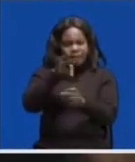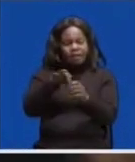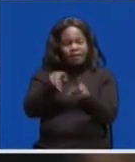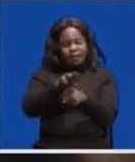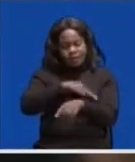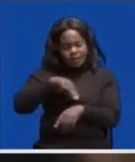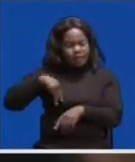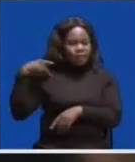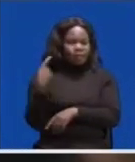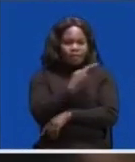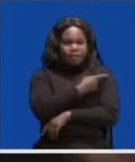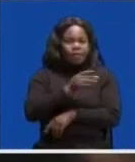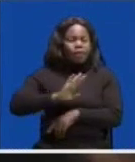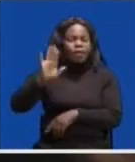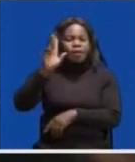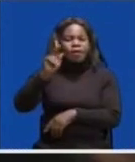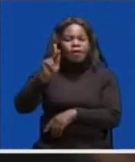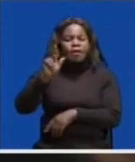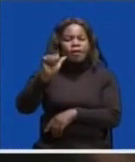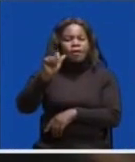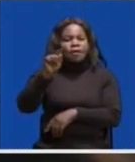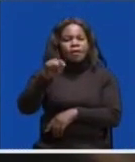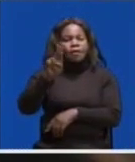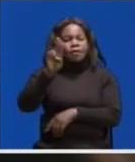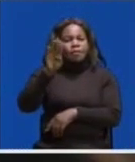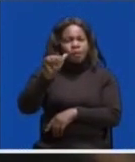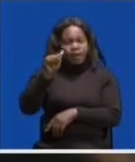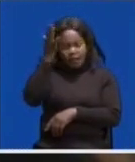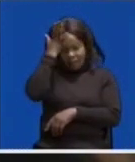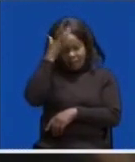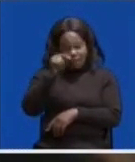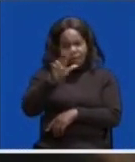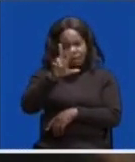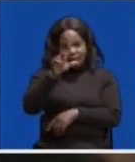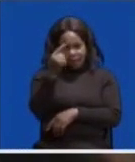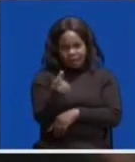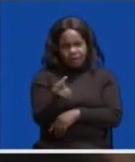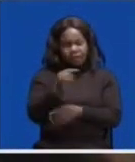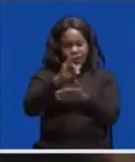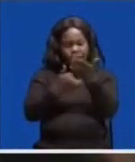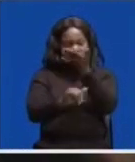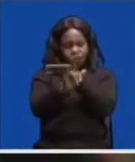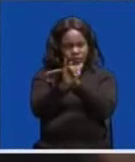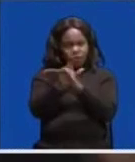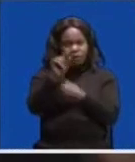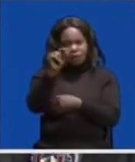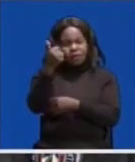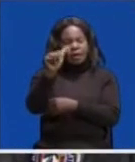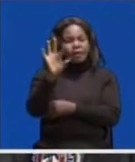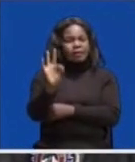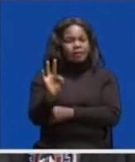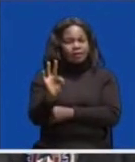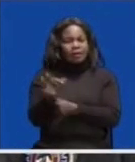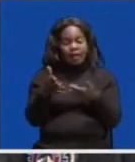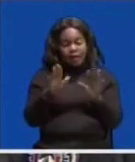Parliament for Katuba constituency. Date this 31st day of July 2019. Allow